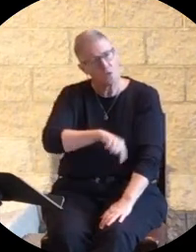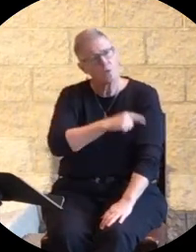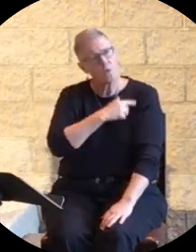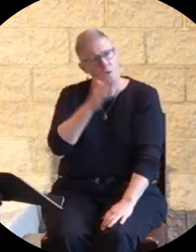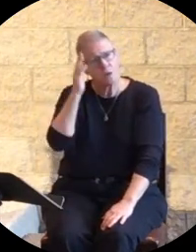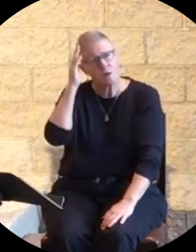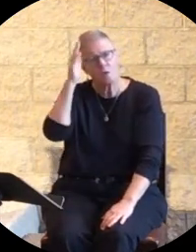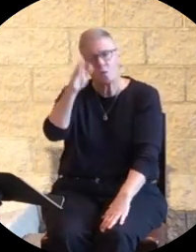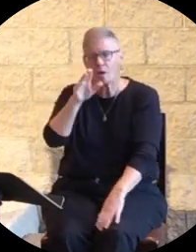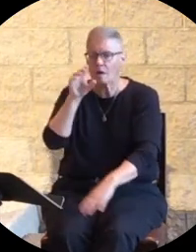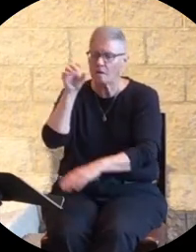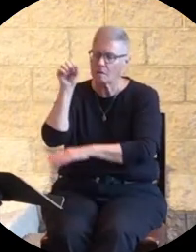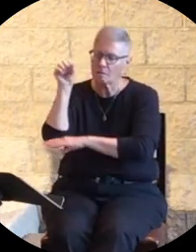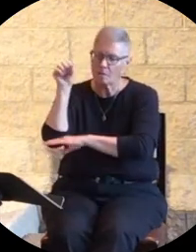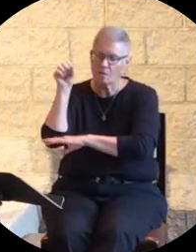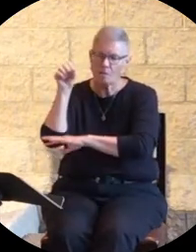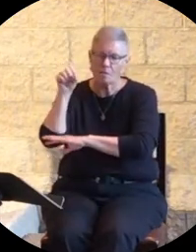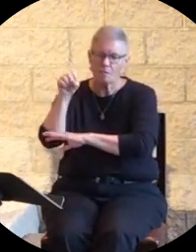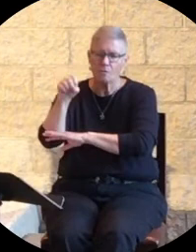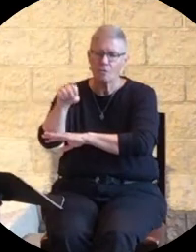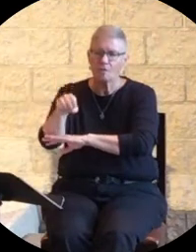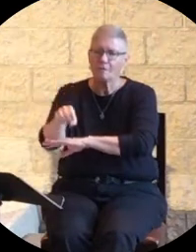overcome. We shall